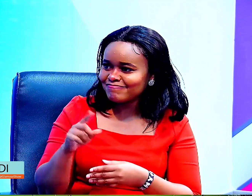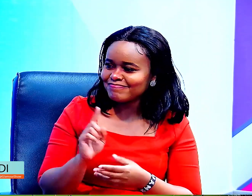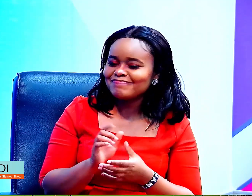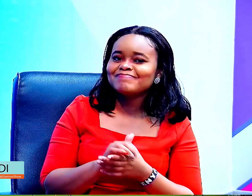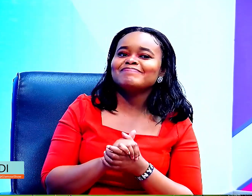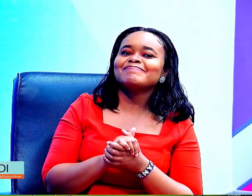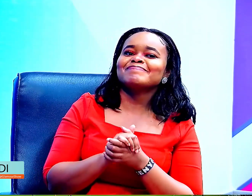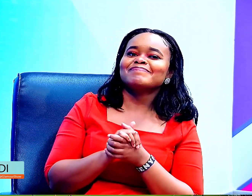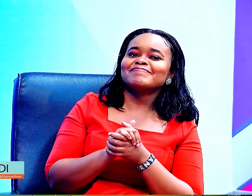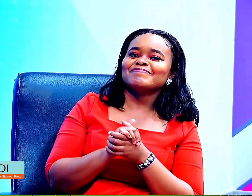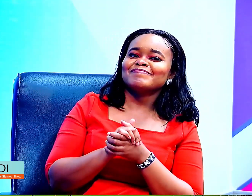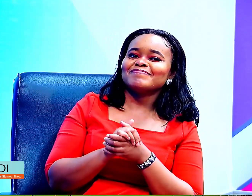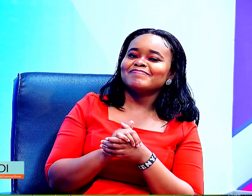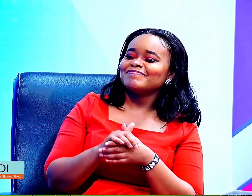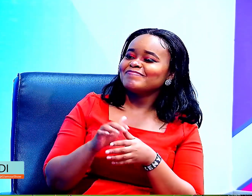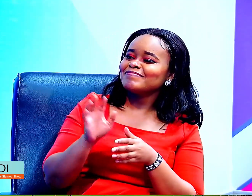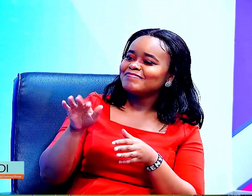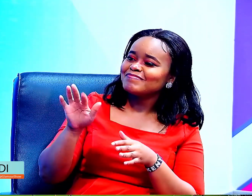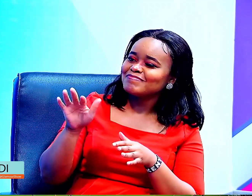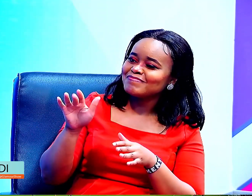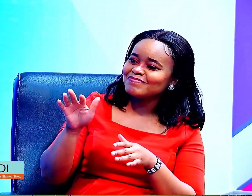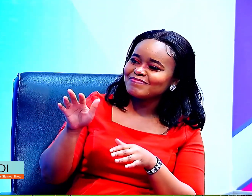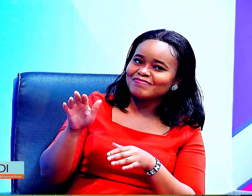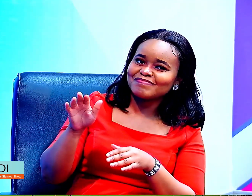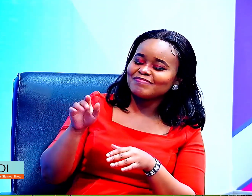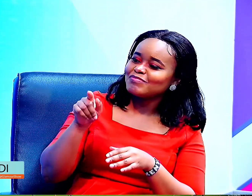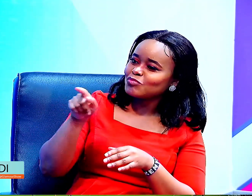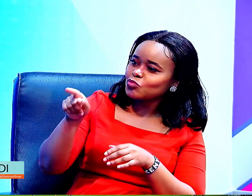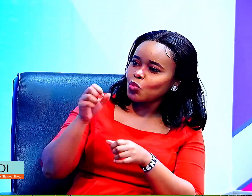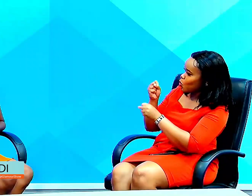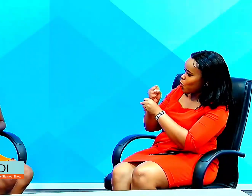So you told us about makeup.